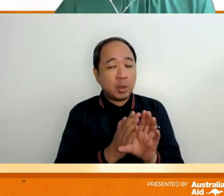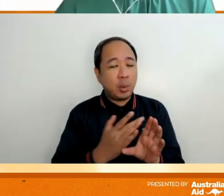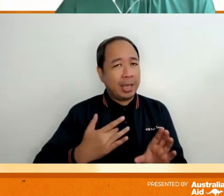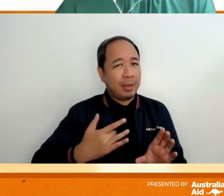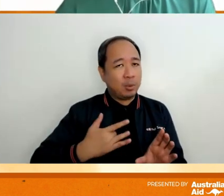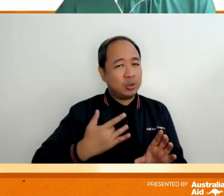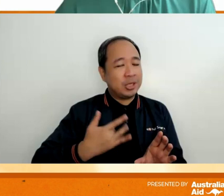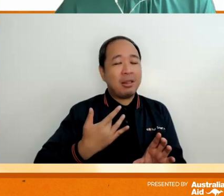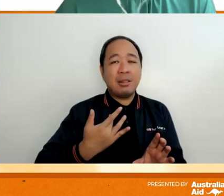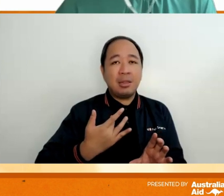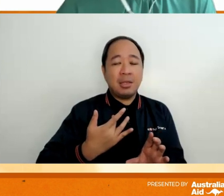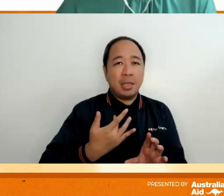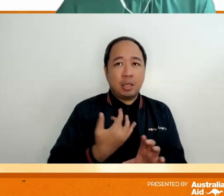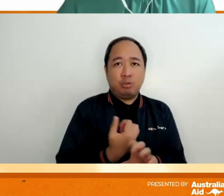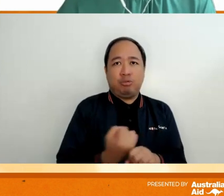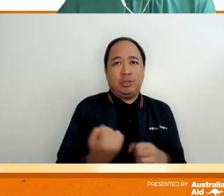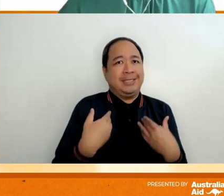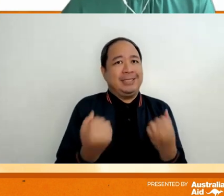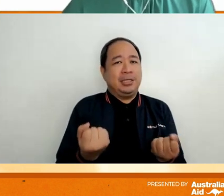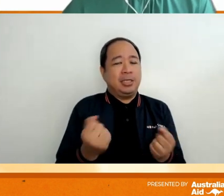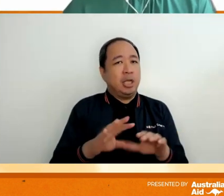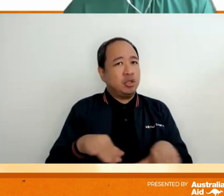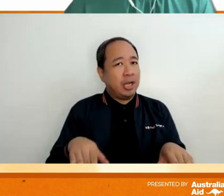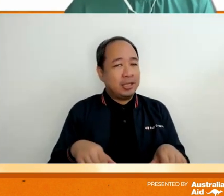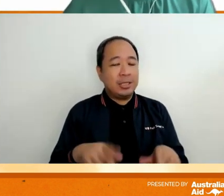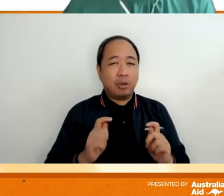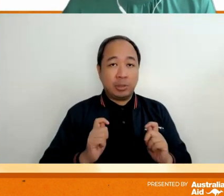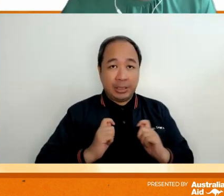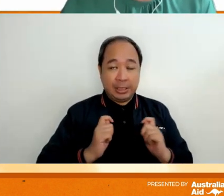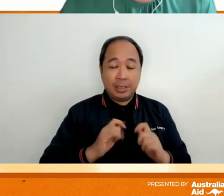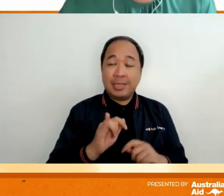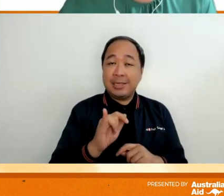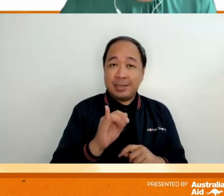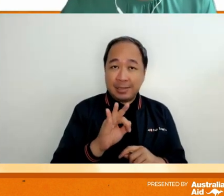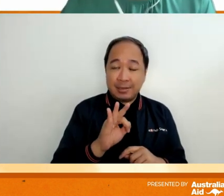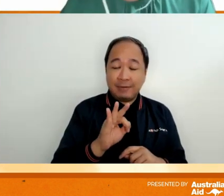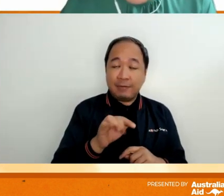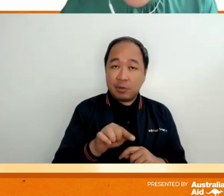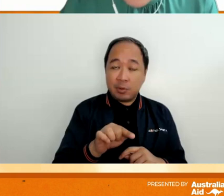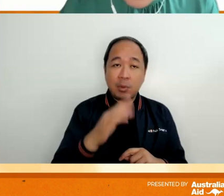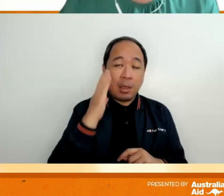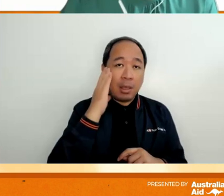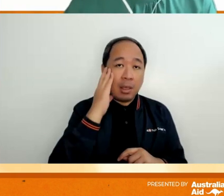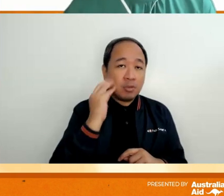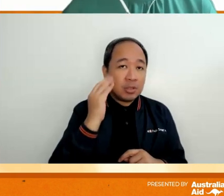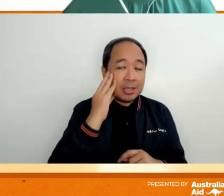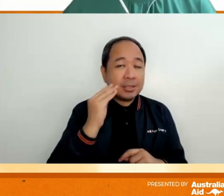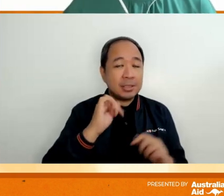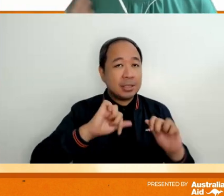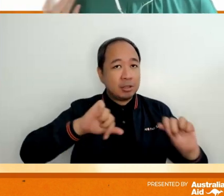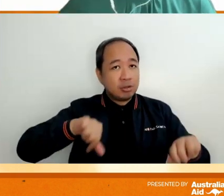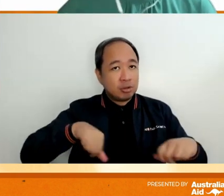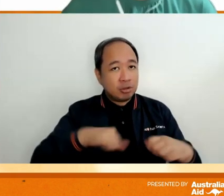resilient child or a teenager, when faced with challenges or